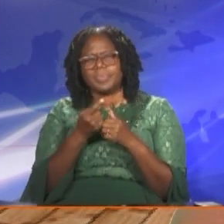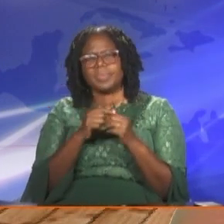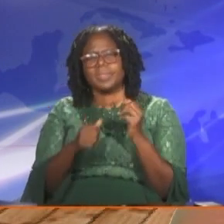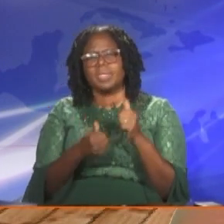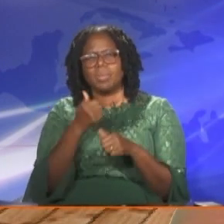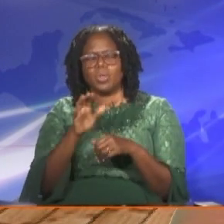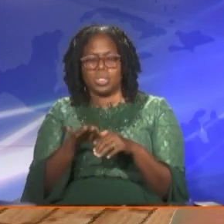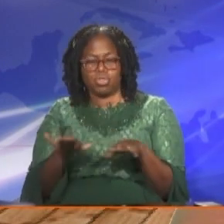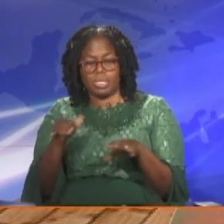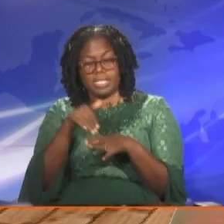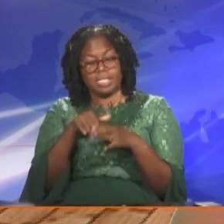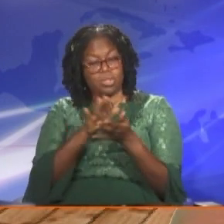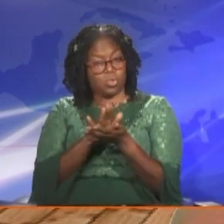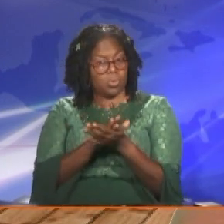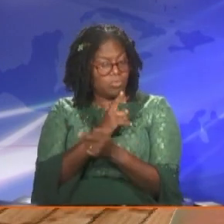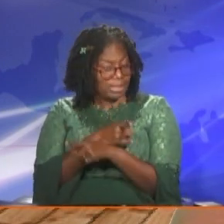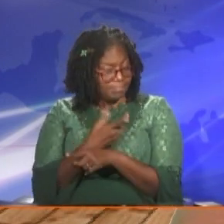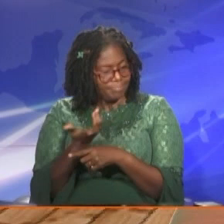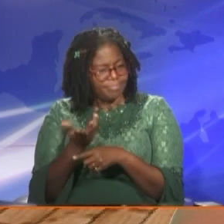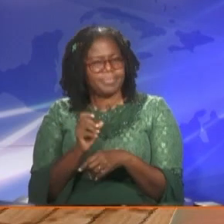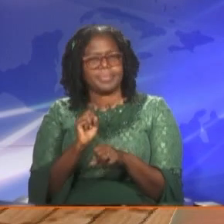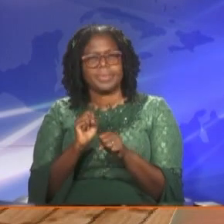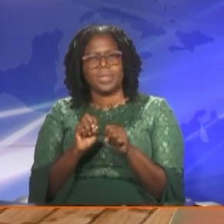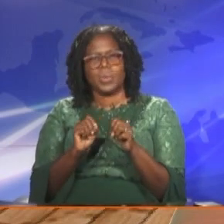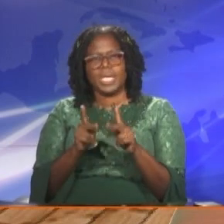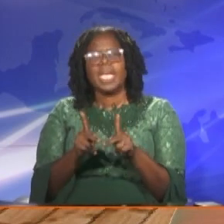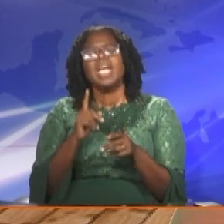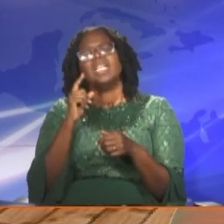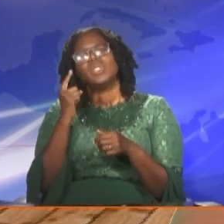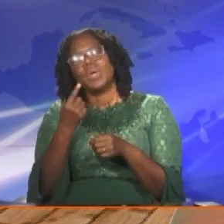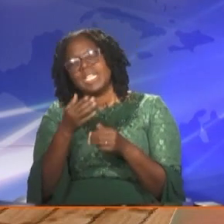be in school. So one of the easiest way to